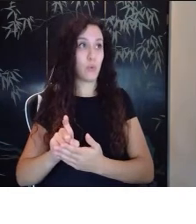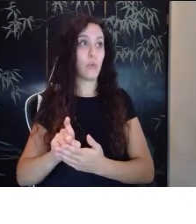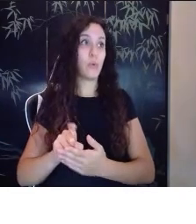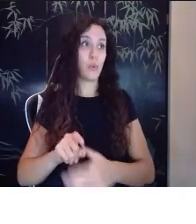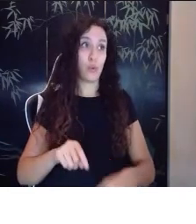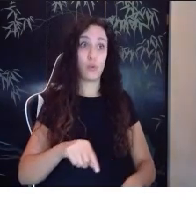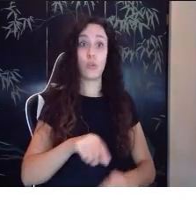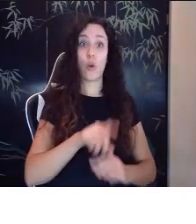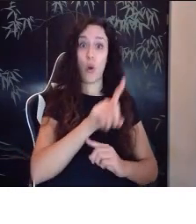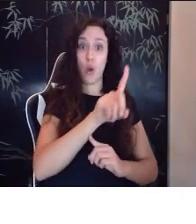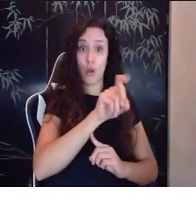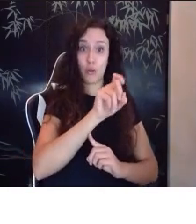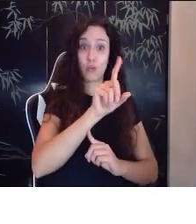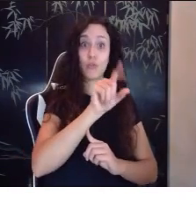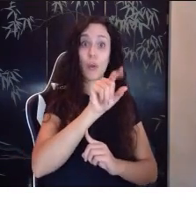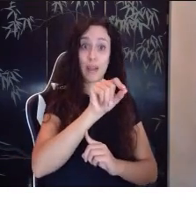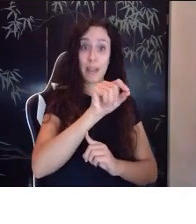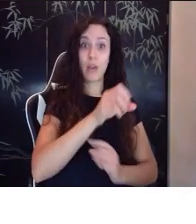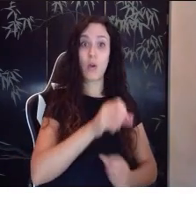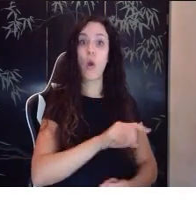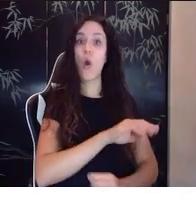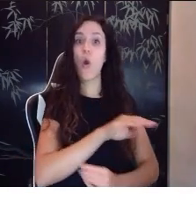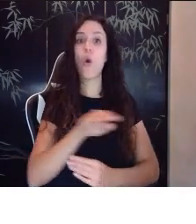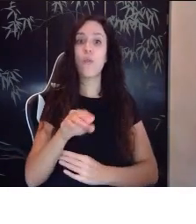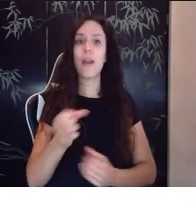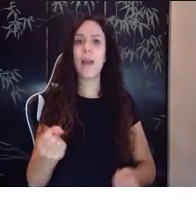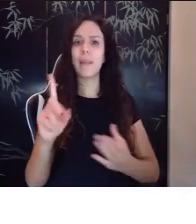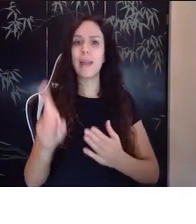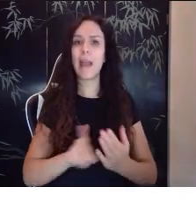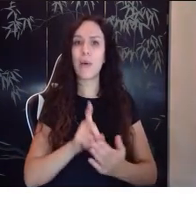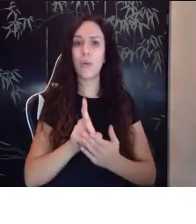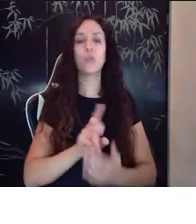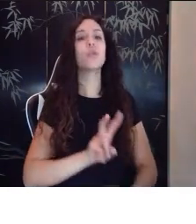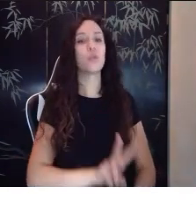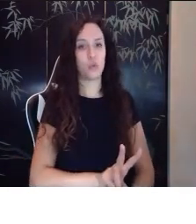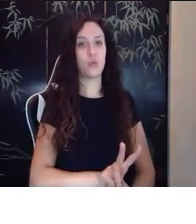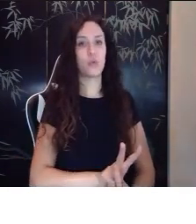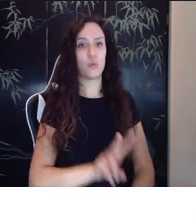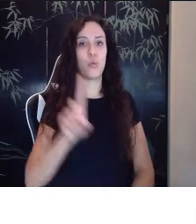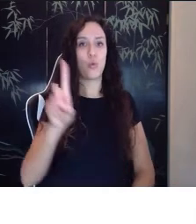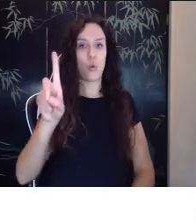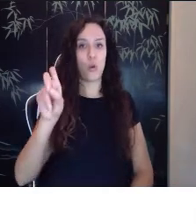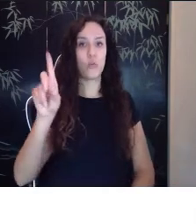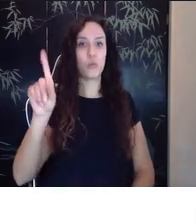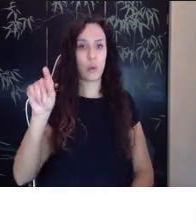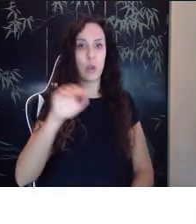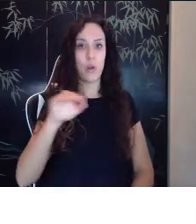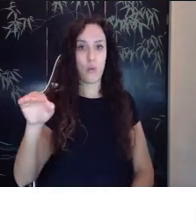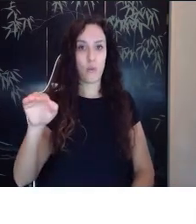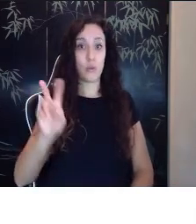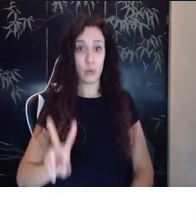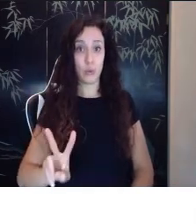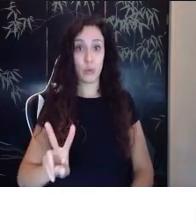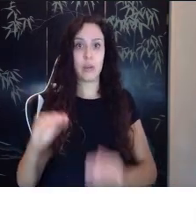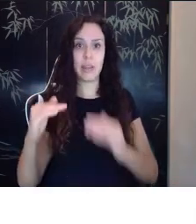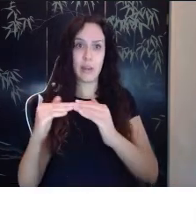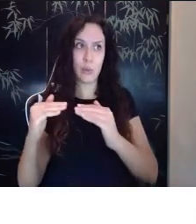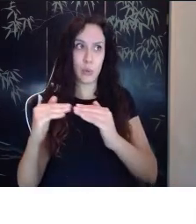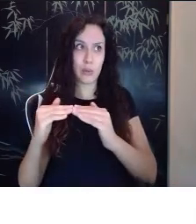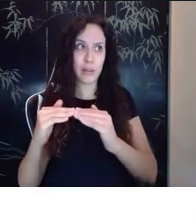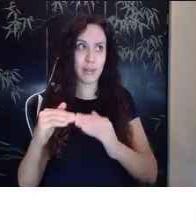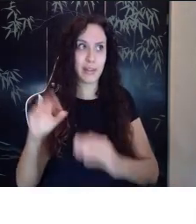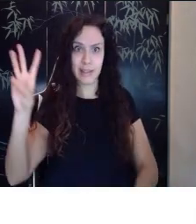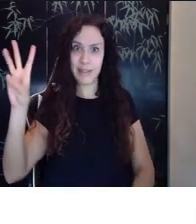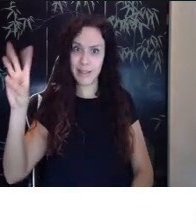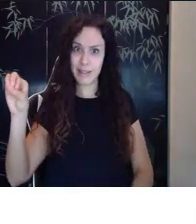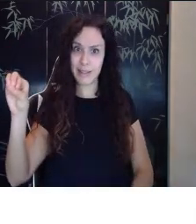is 120 over the number of hours, which is 2. Okay, that gets me 60. That's